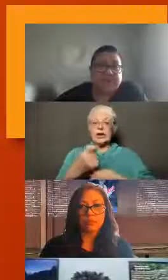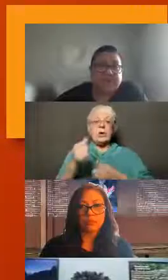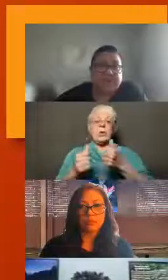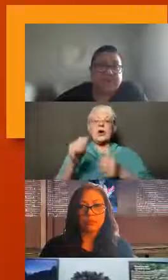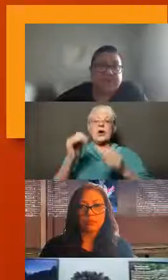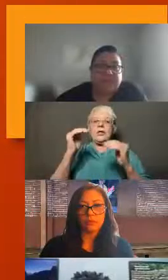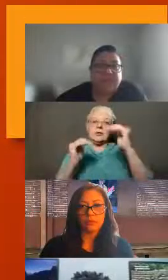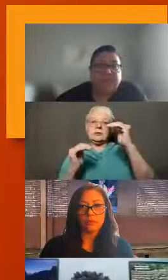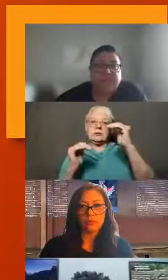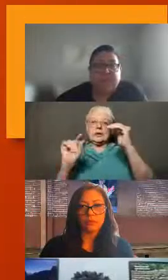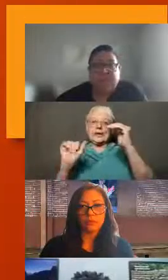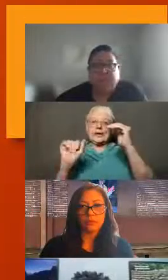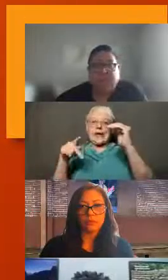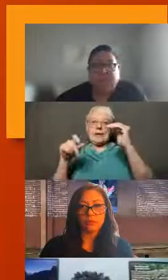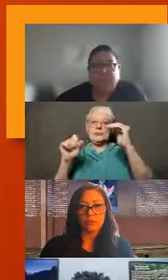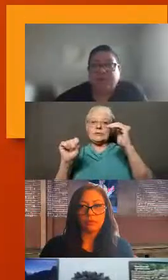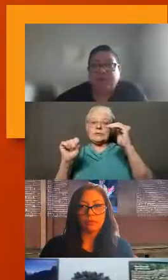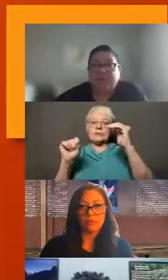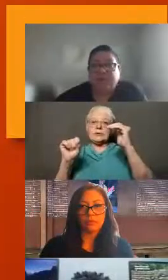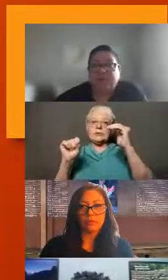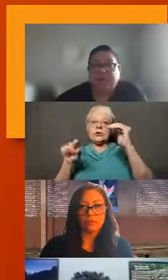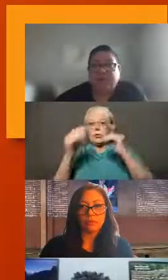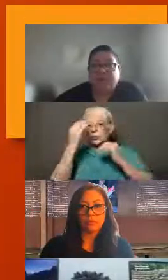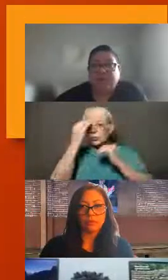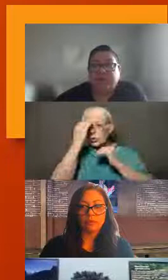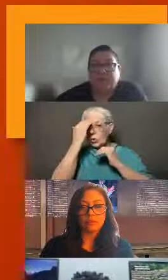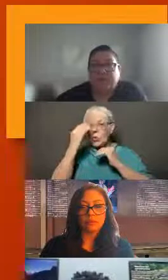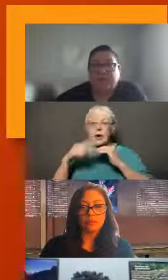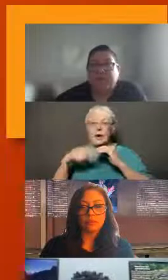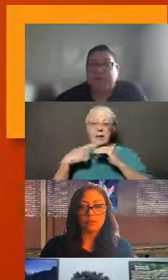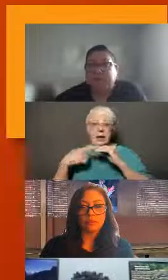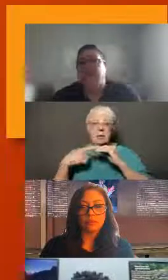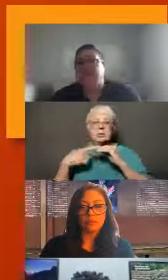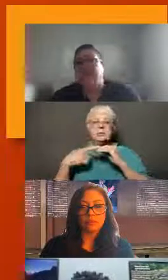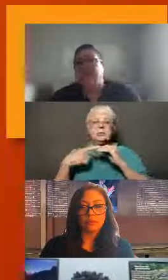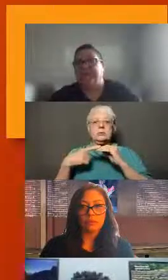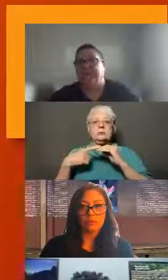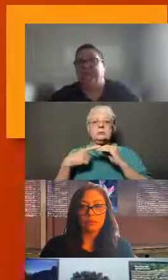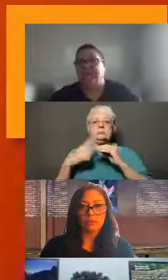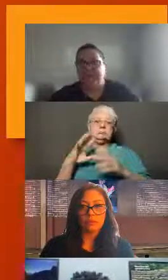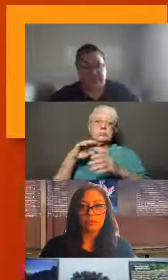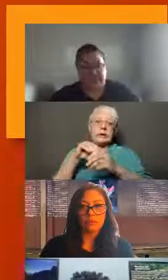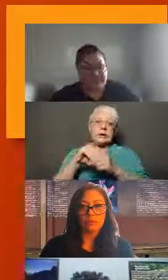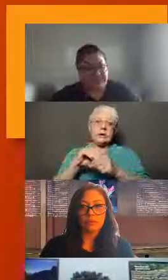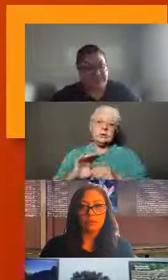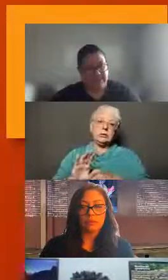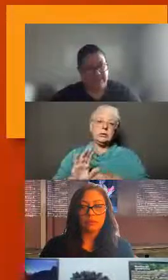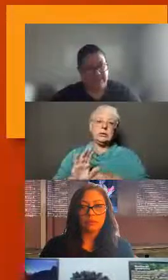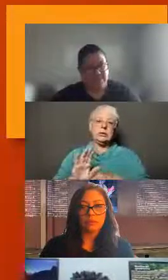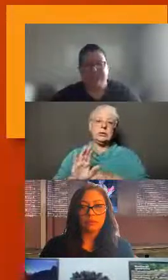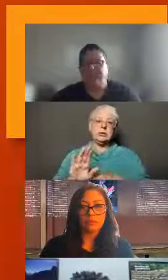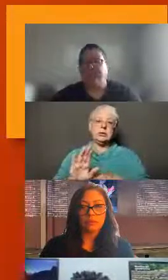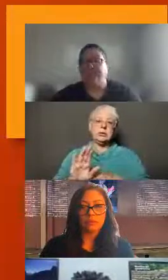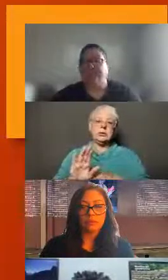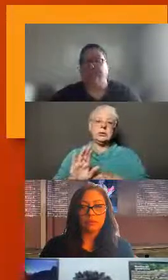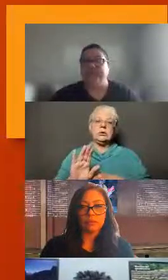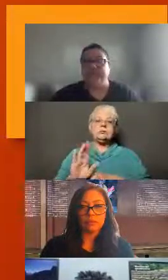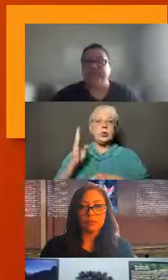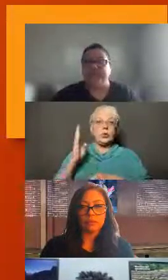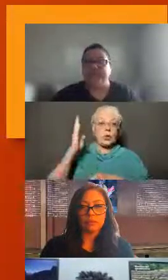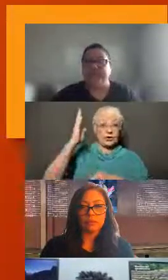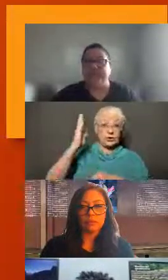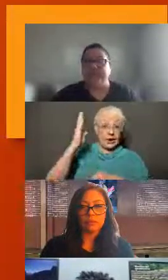that you know about in your Again, please raise your hand. We'll be calling